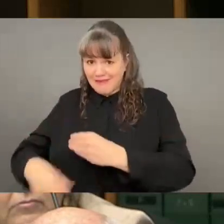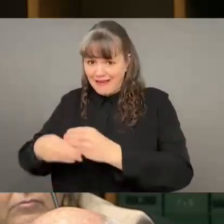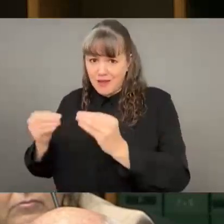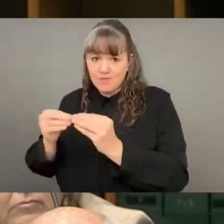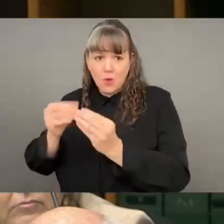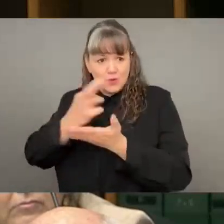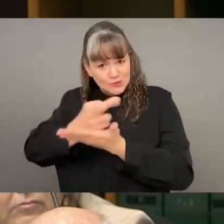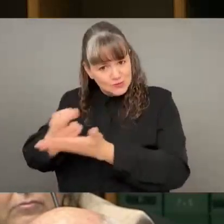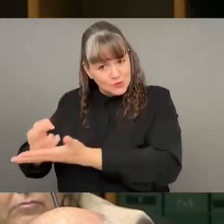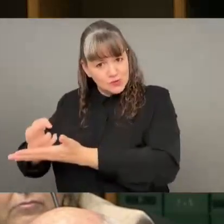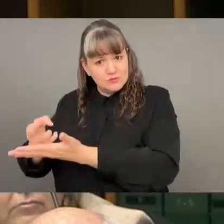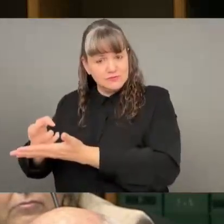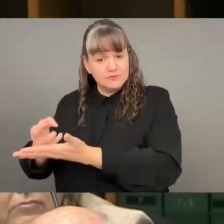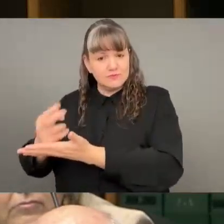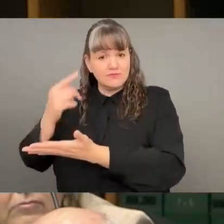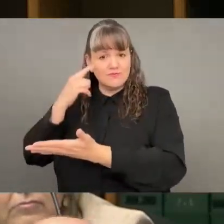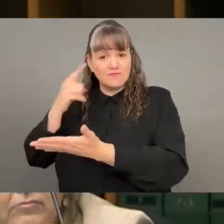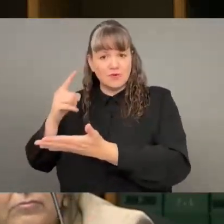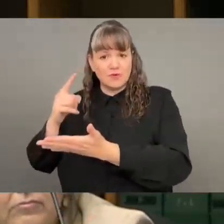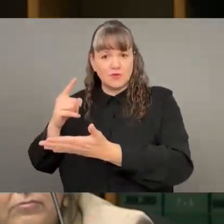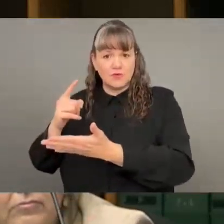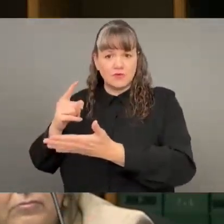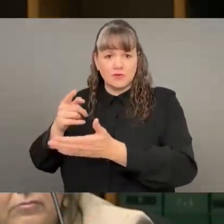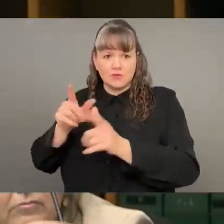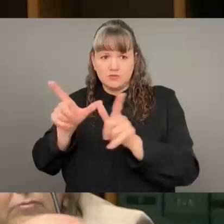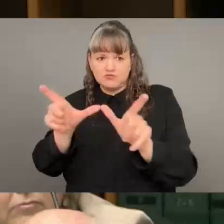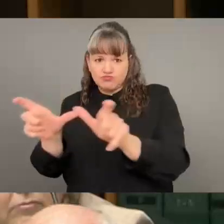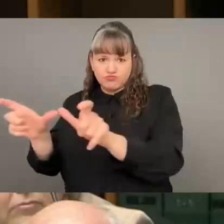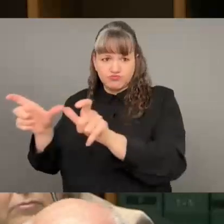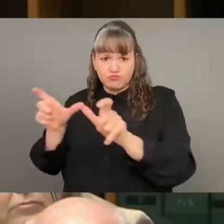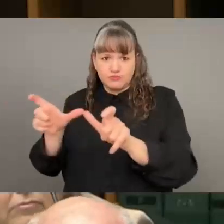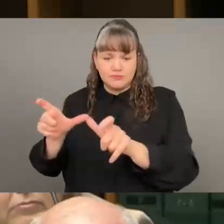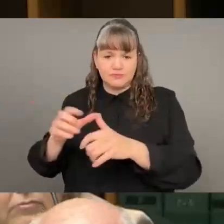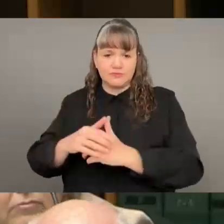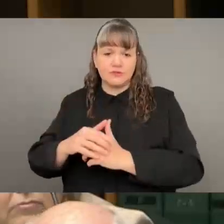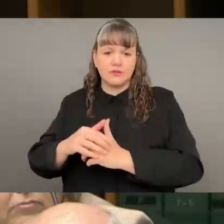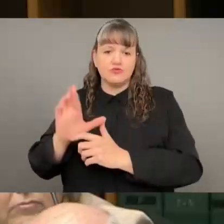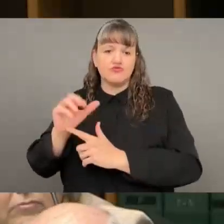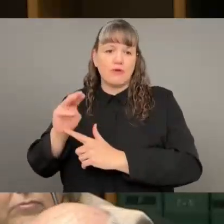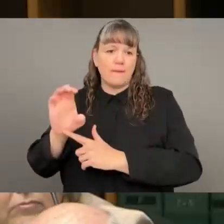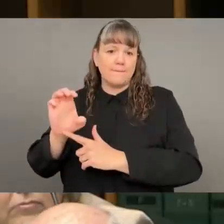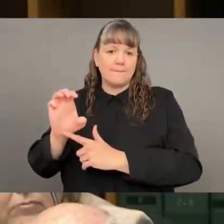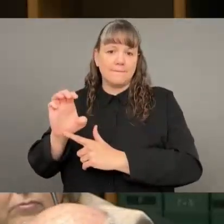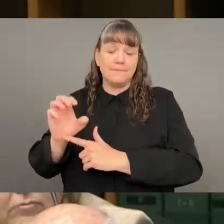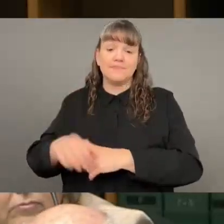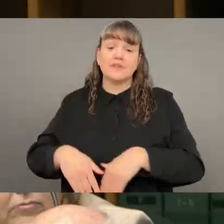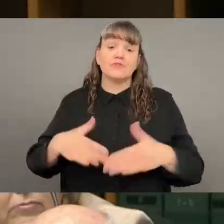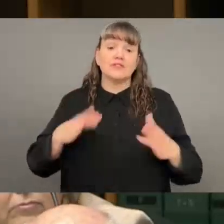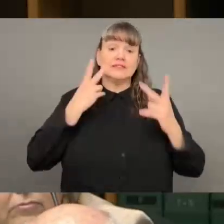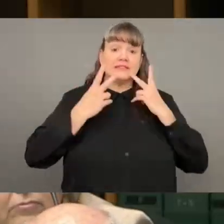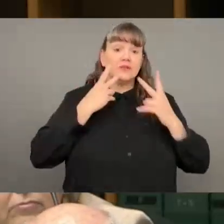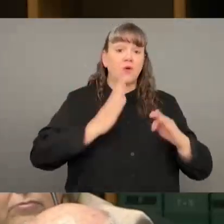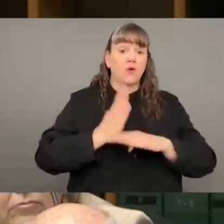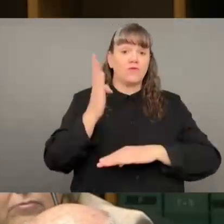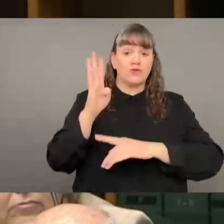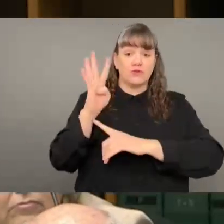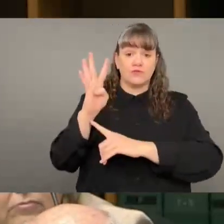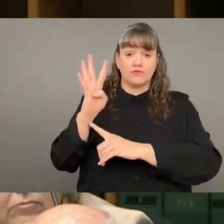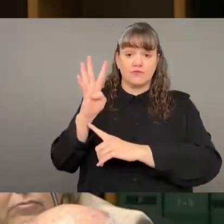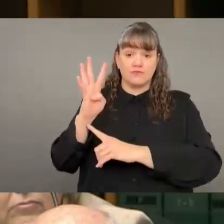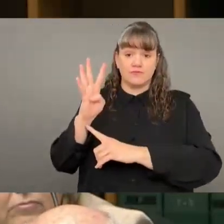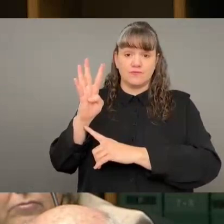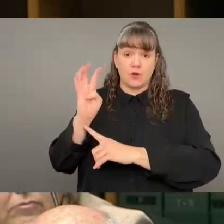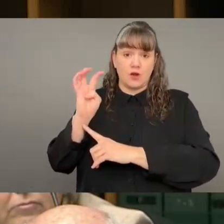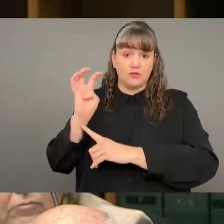that's currently seeing over 400 individuals. And I visited some of these hubs of the Repeat Violent Offender Initiative of frontline workers that are